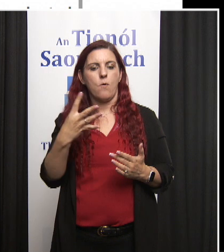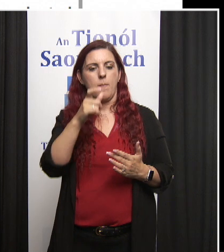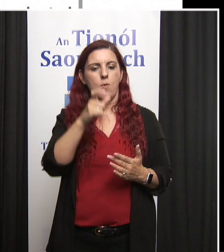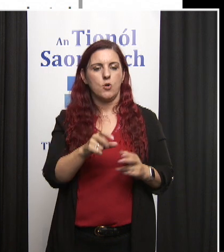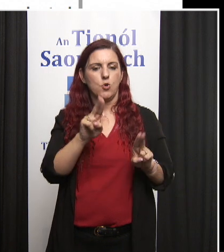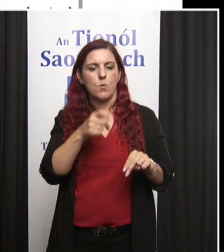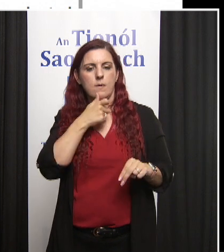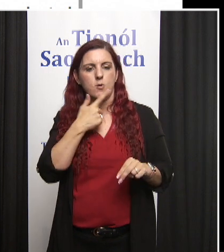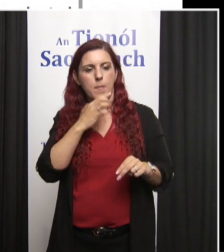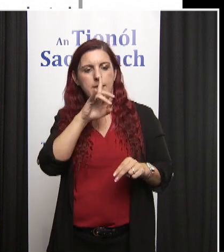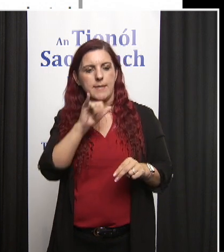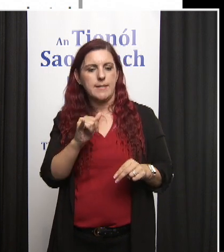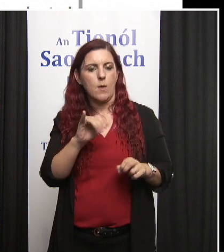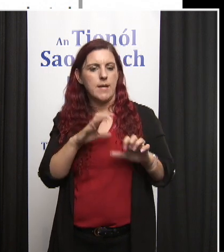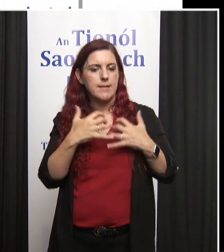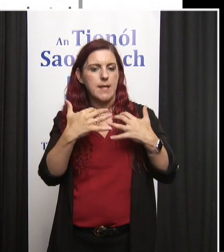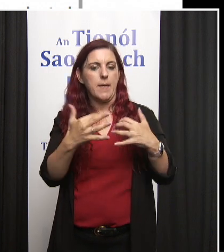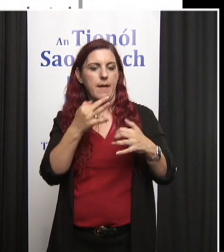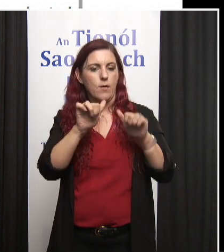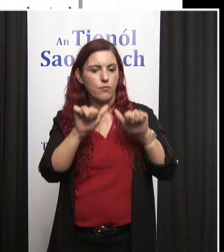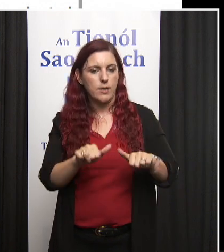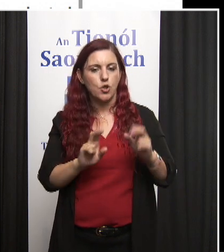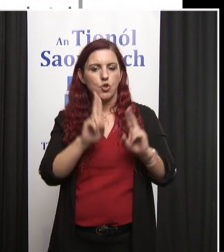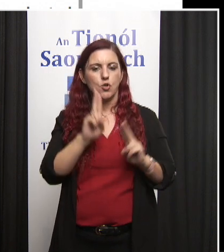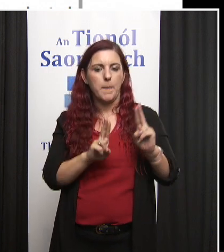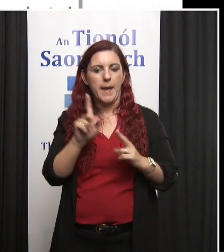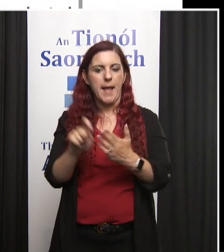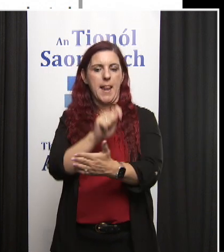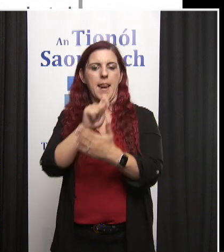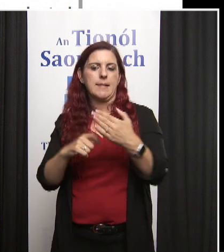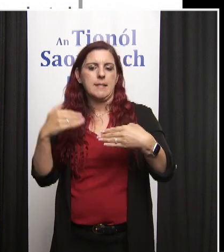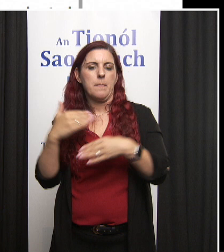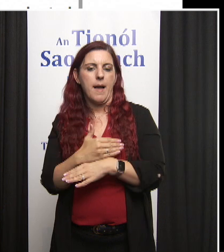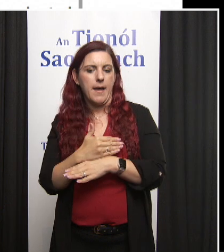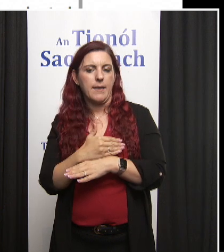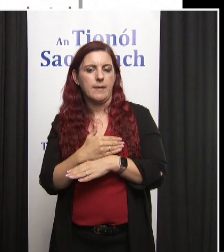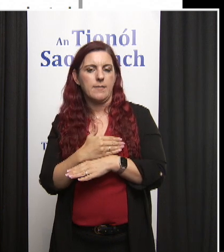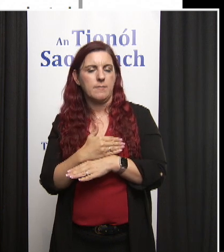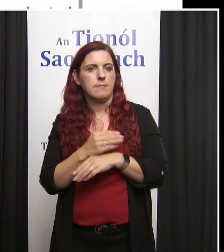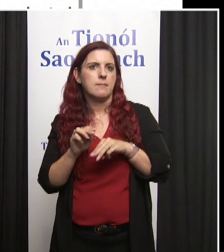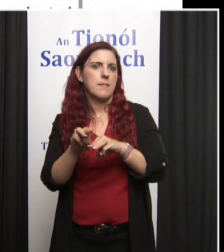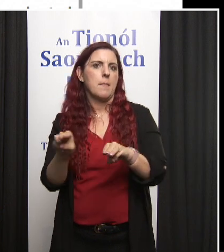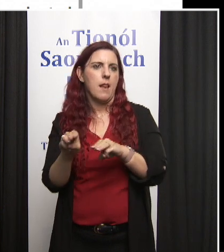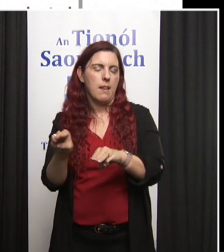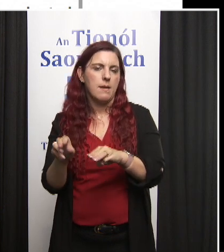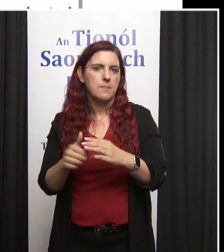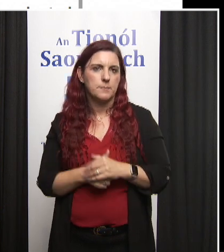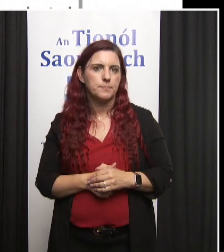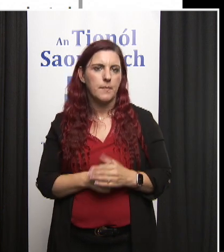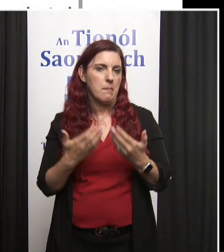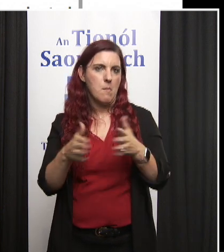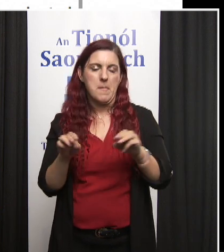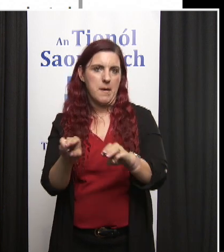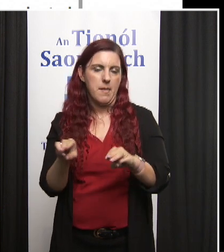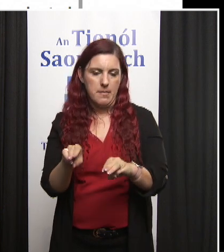City Council Assembly, if it's agreed, should be elected by the Assembly should be elected by the